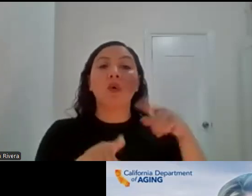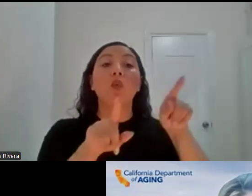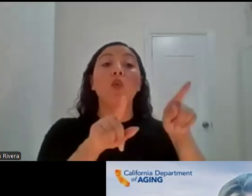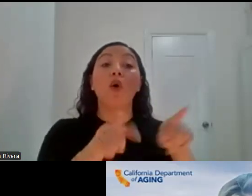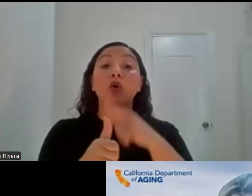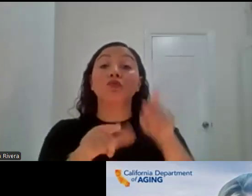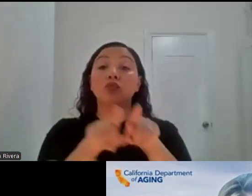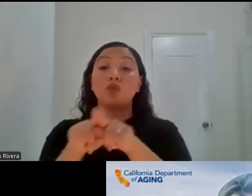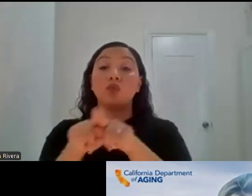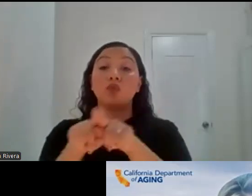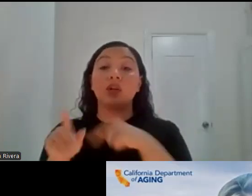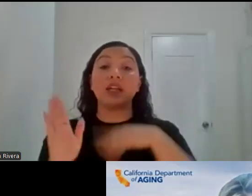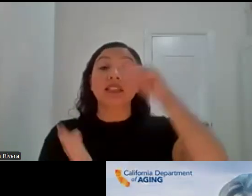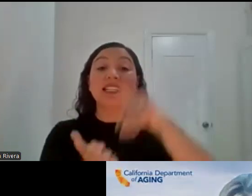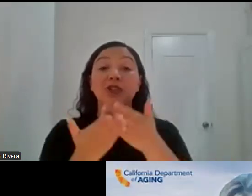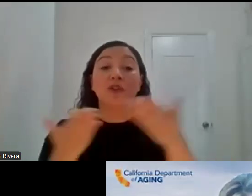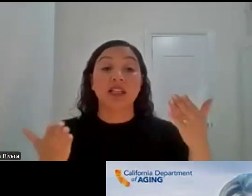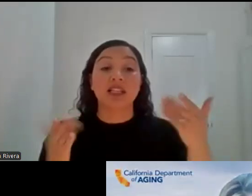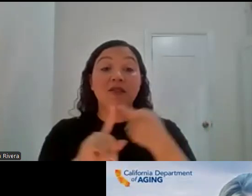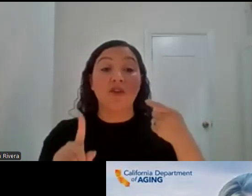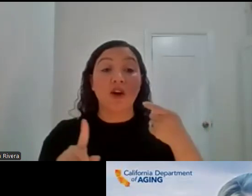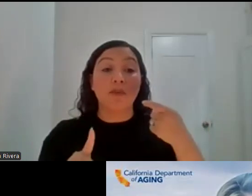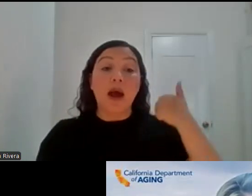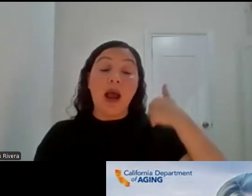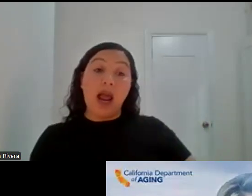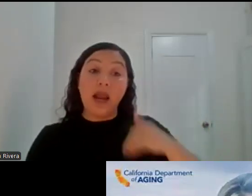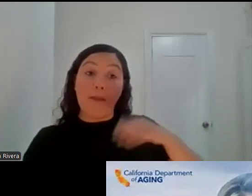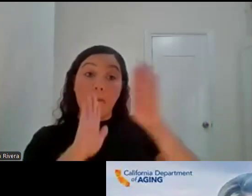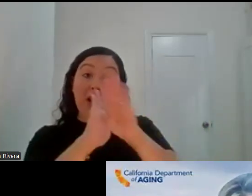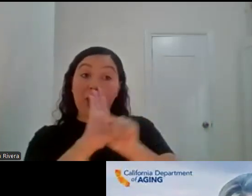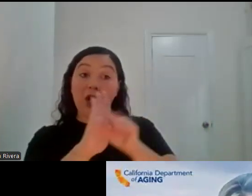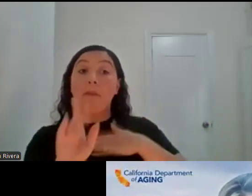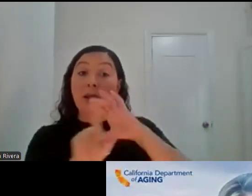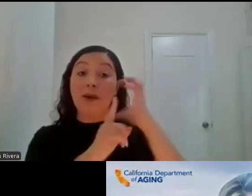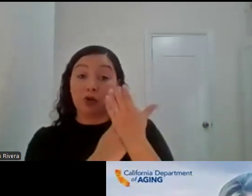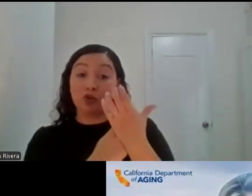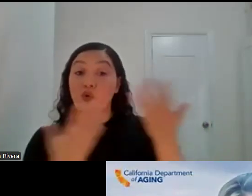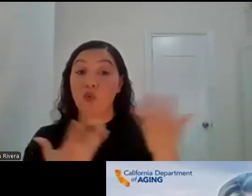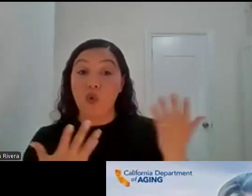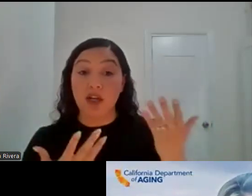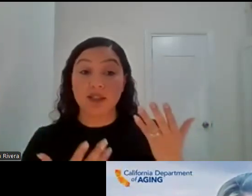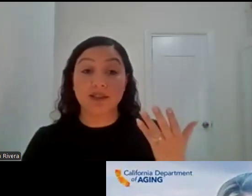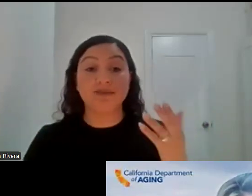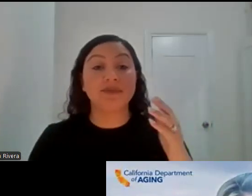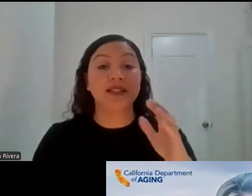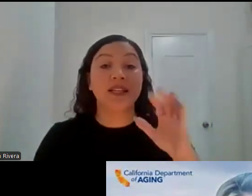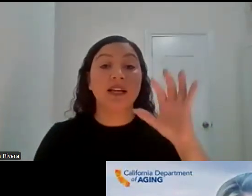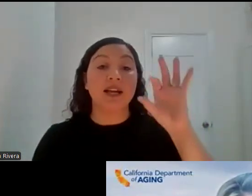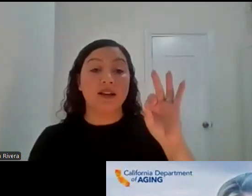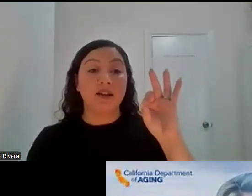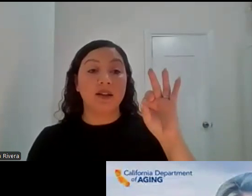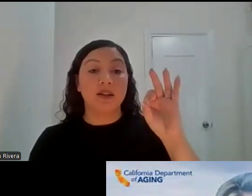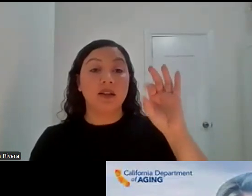and Swedish, bicultural. So what I witness is federally recognized people have many